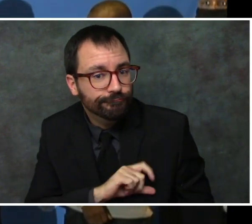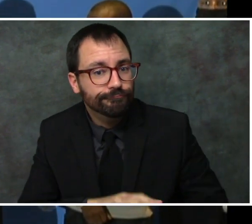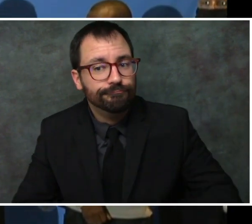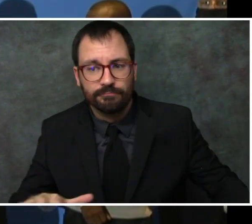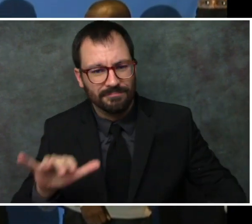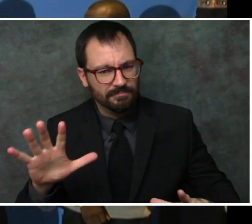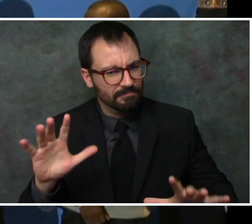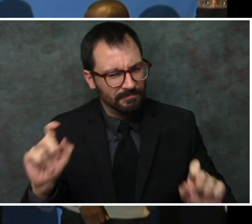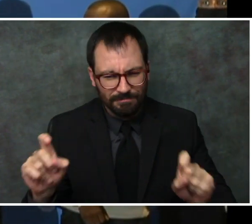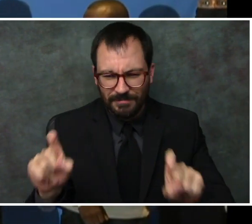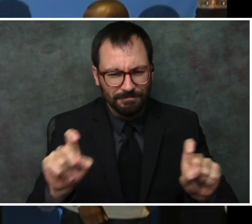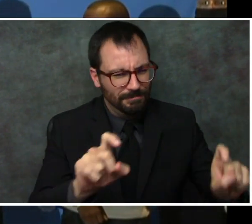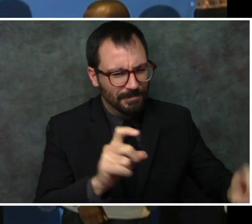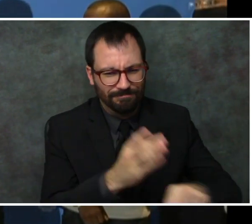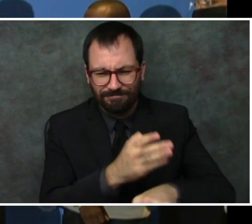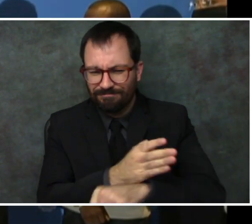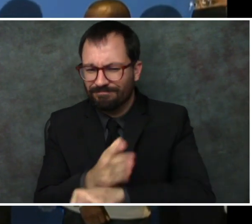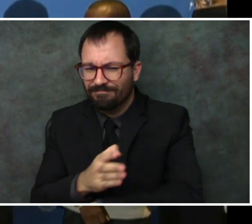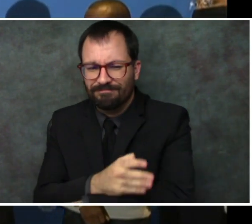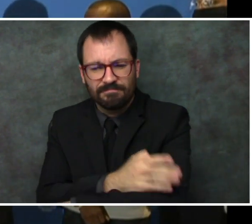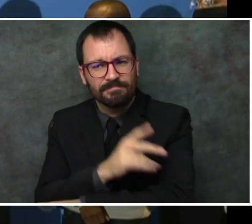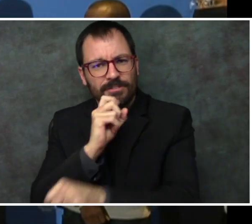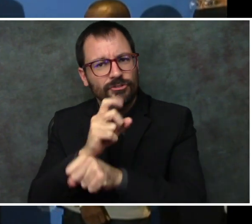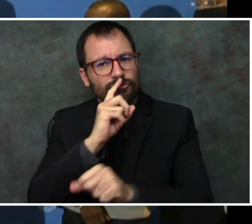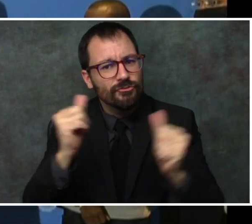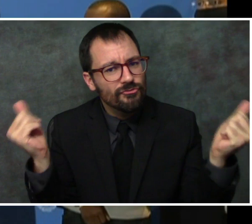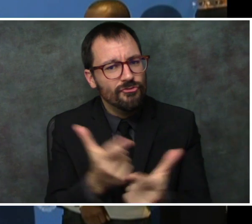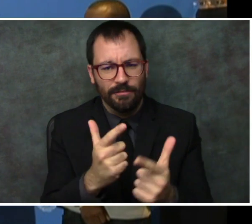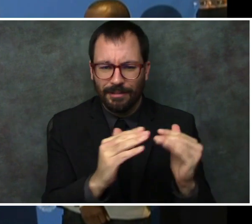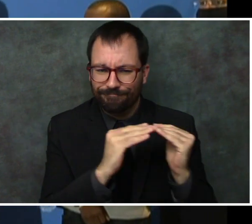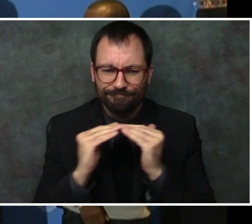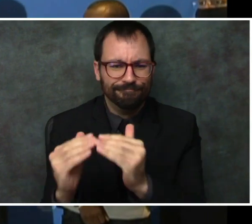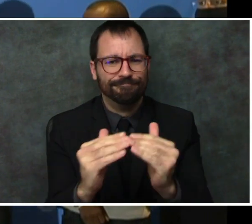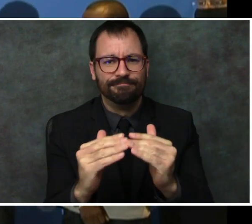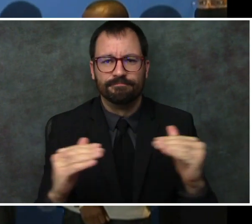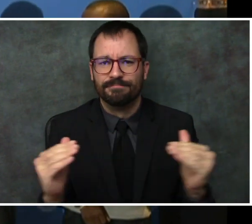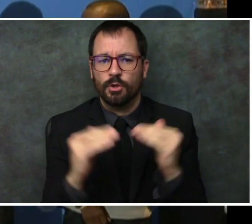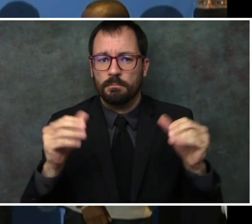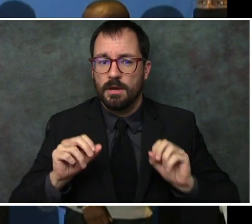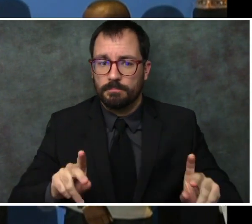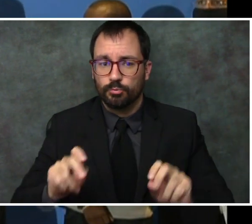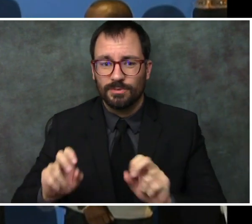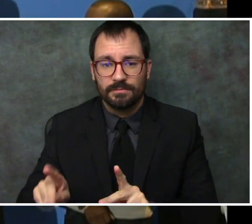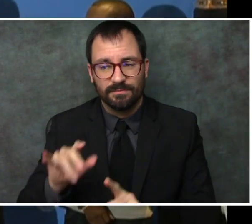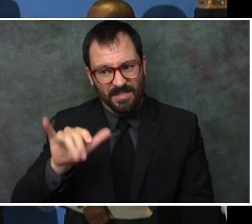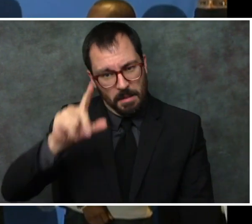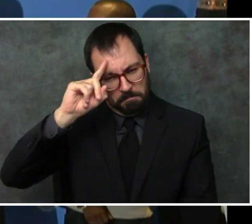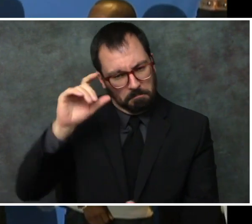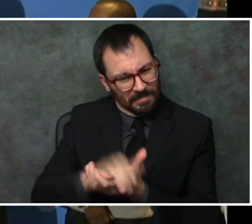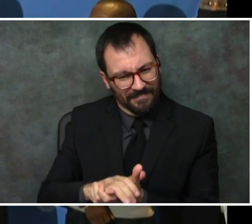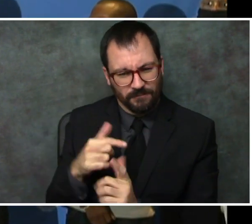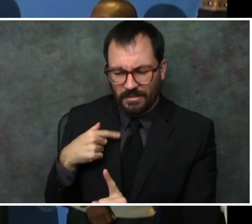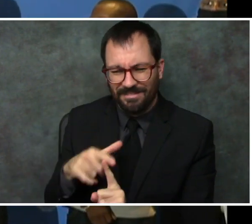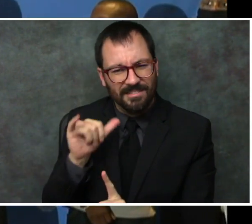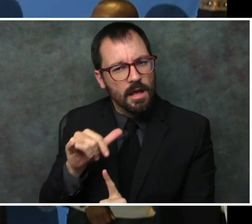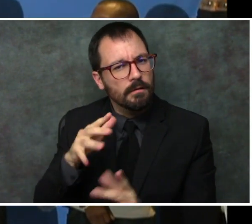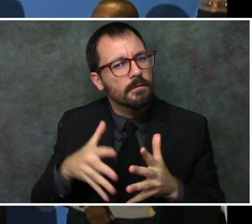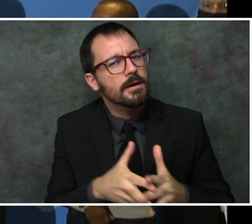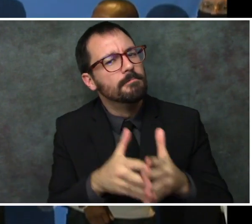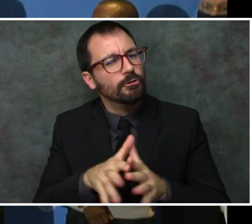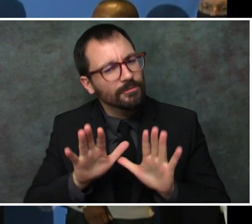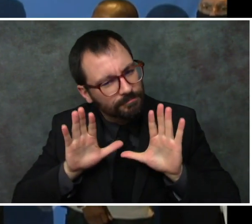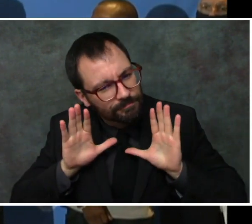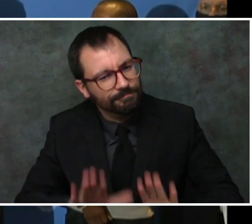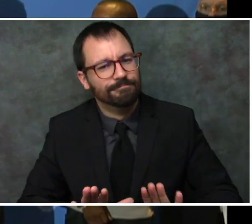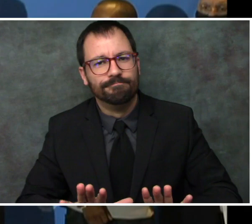equitable opportunities. That is the belief that unites us as Americans. It's what every human being is owed. It's